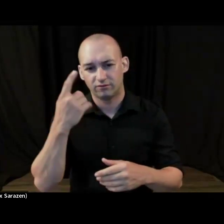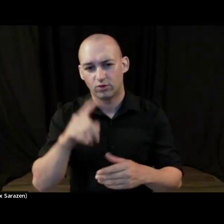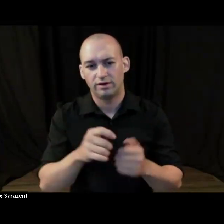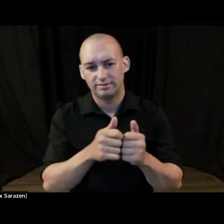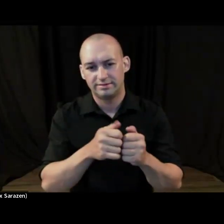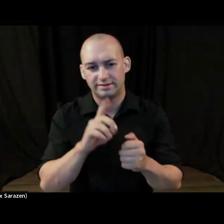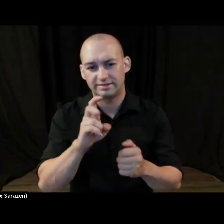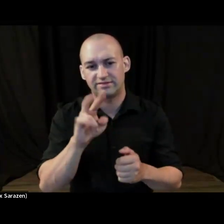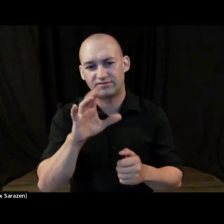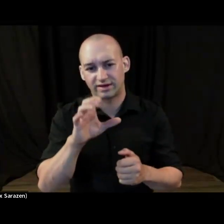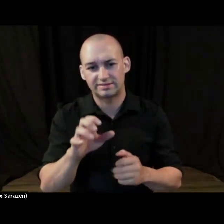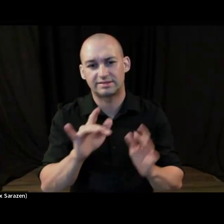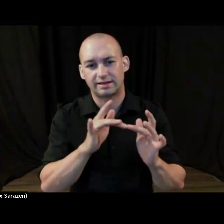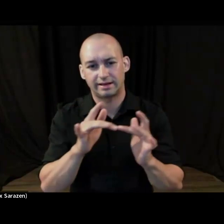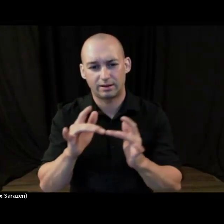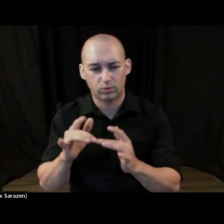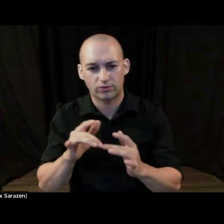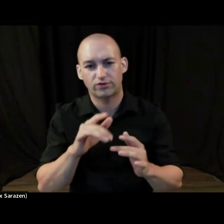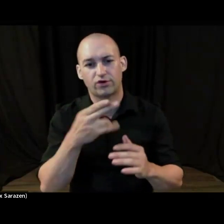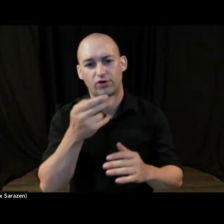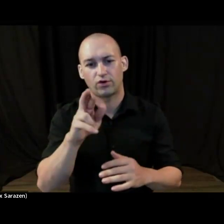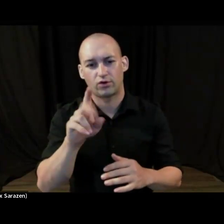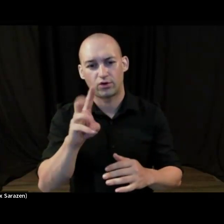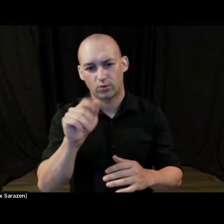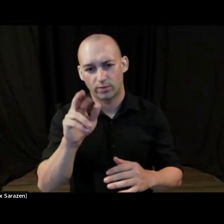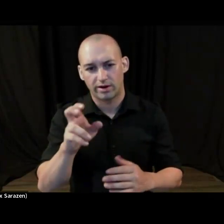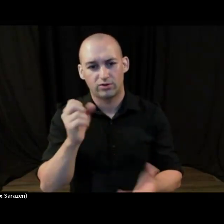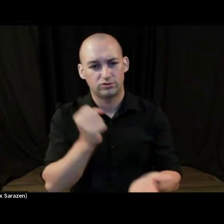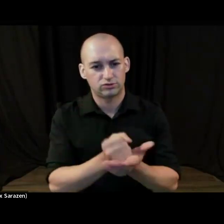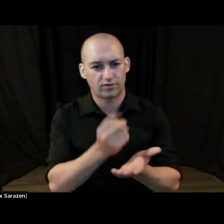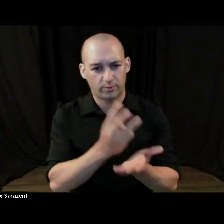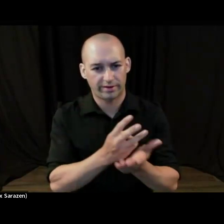networking, hardware and software